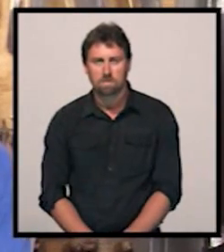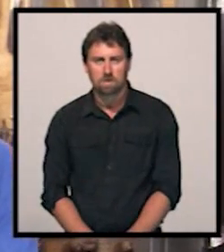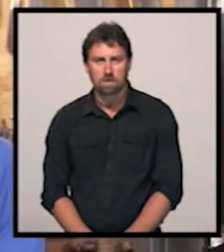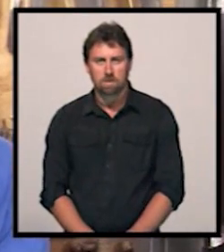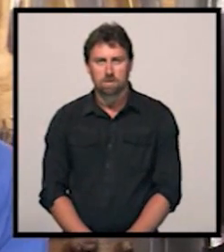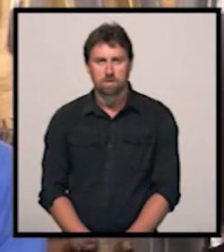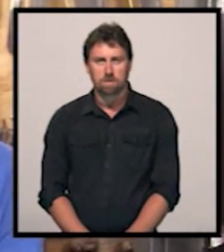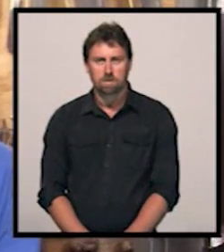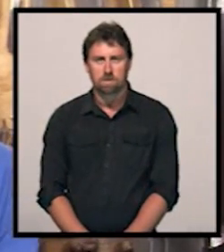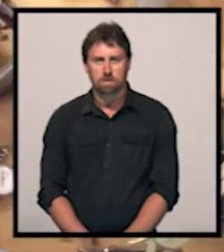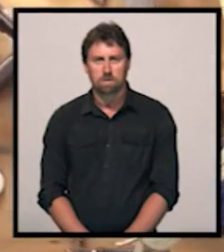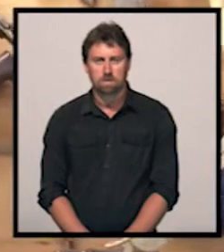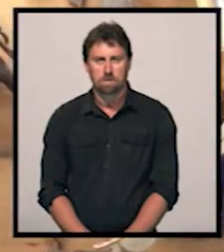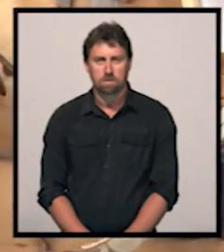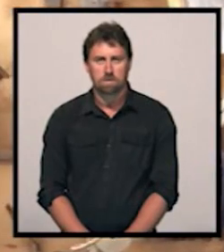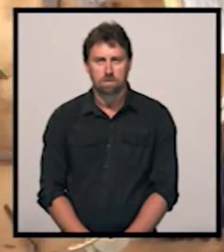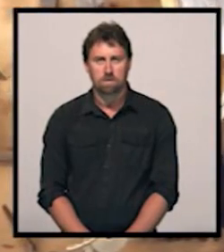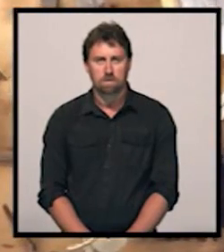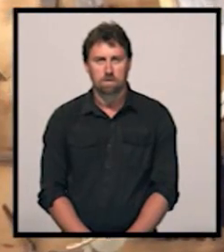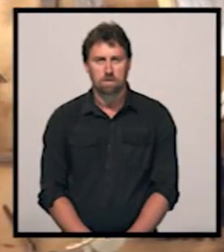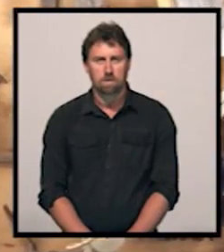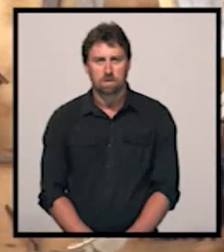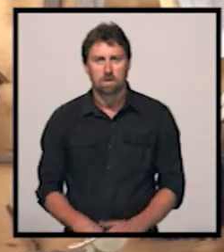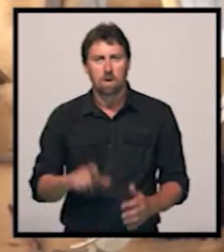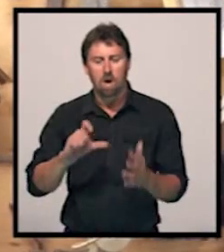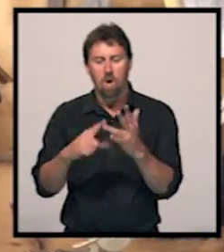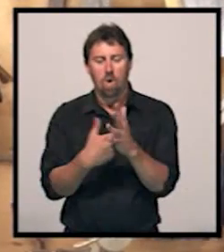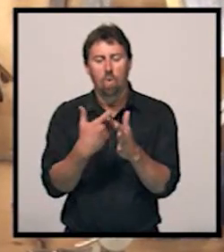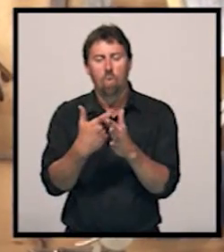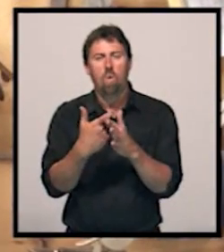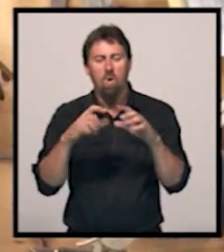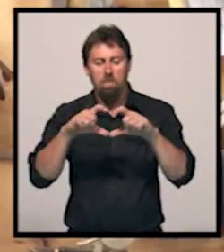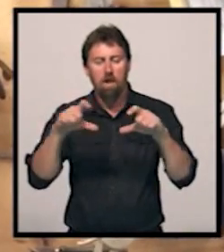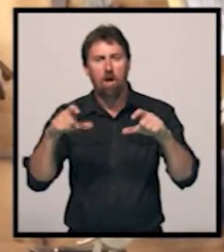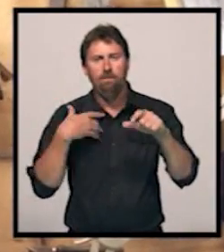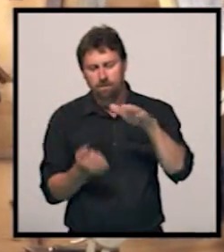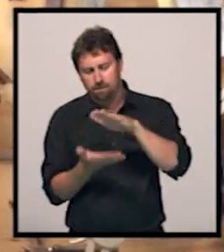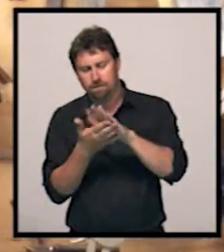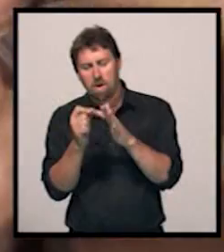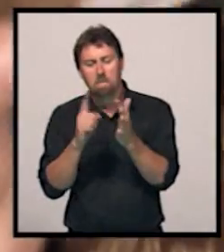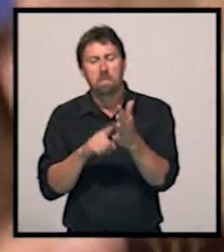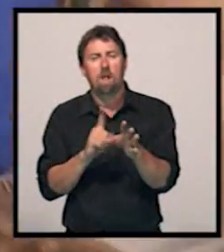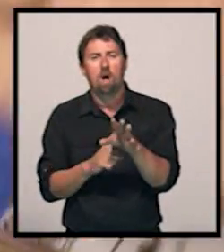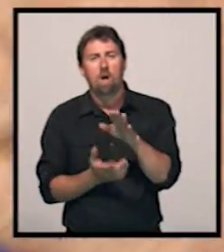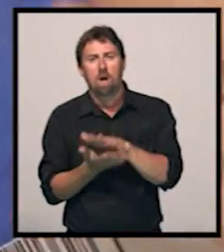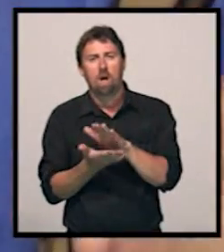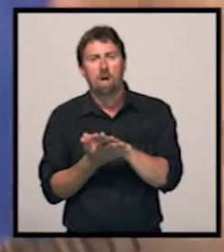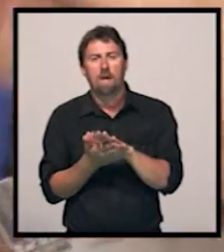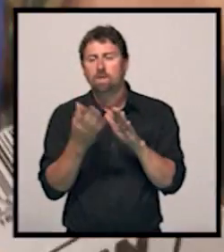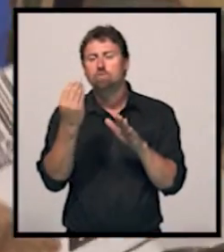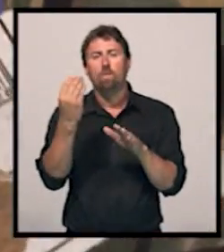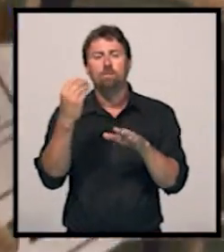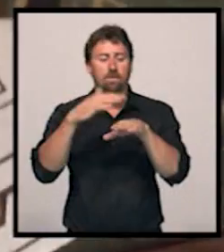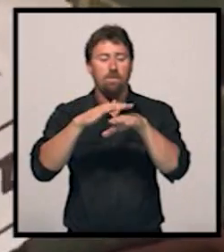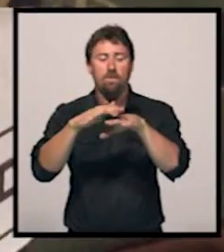and I'm using the hard part of the cork block, the one with the ply on it, because if I'm using the soft part it will tend to